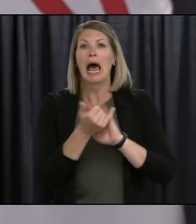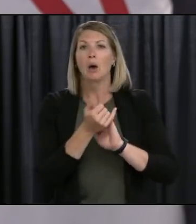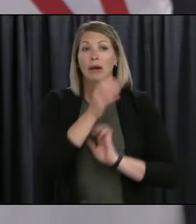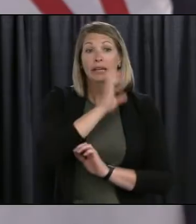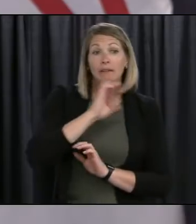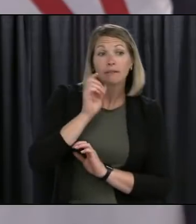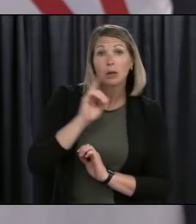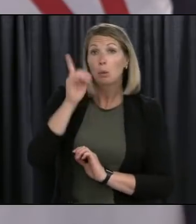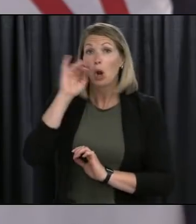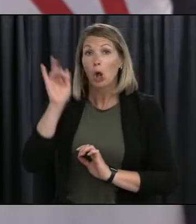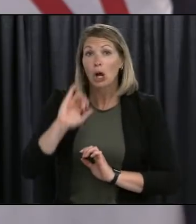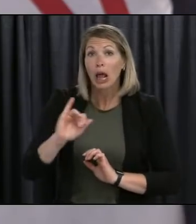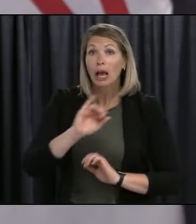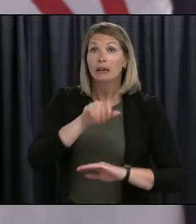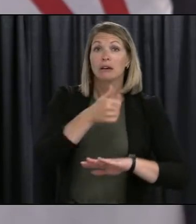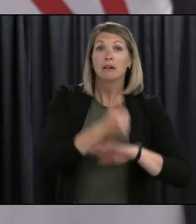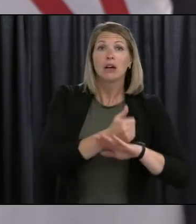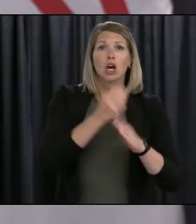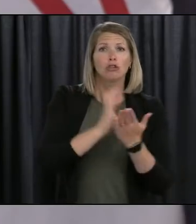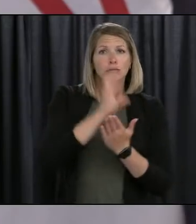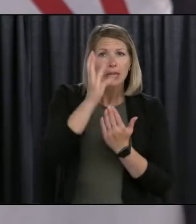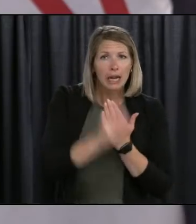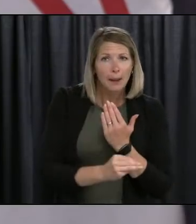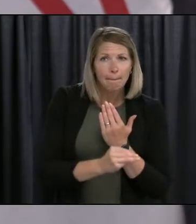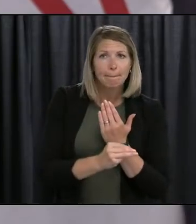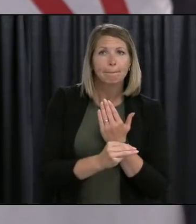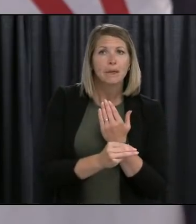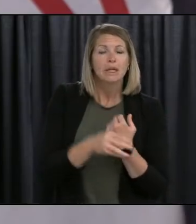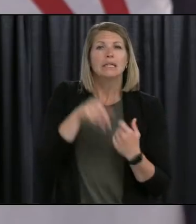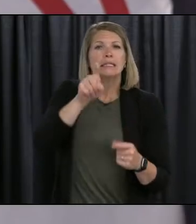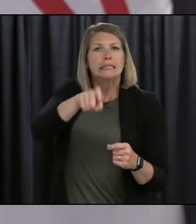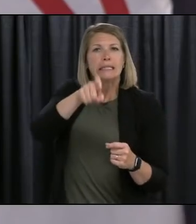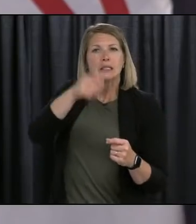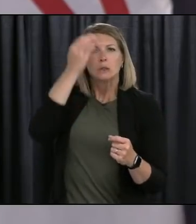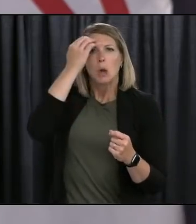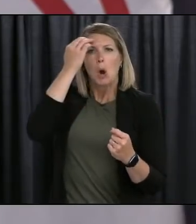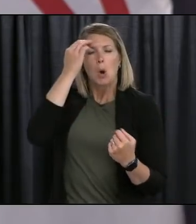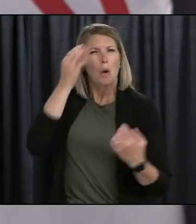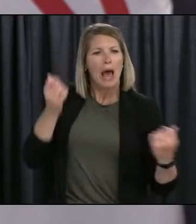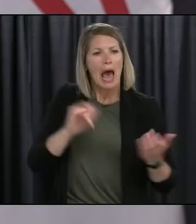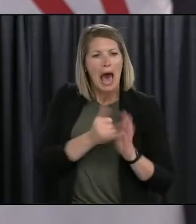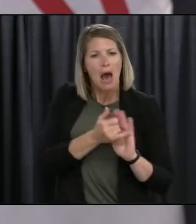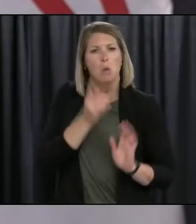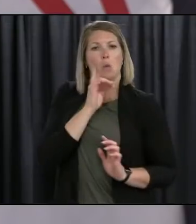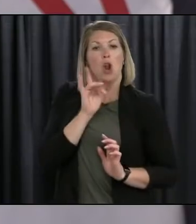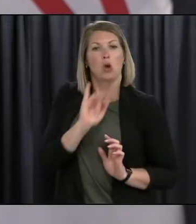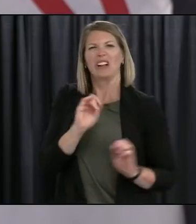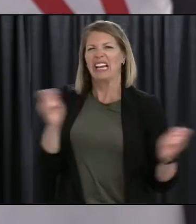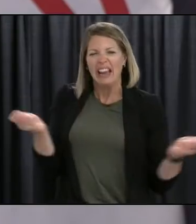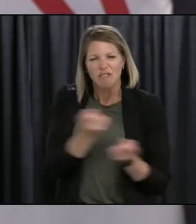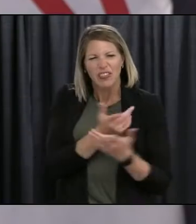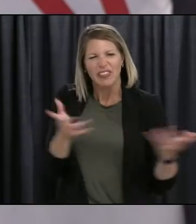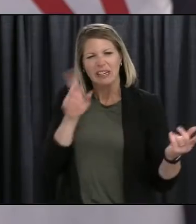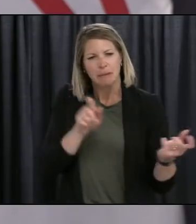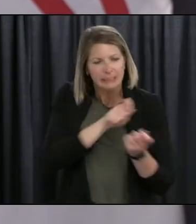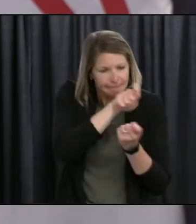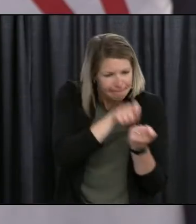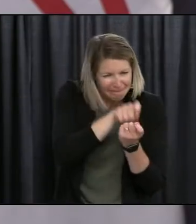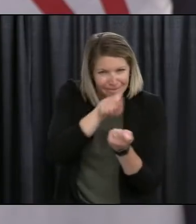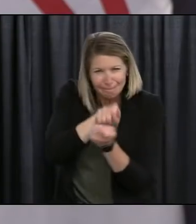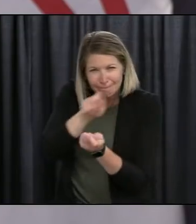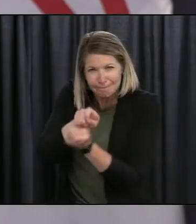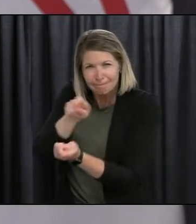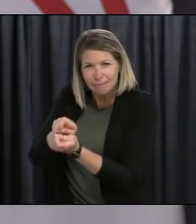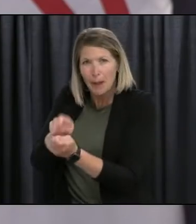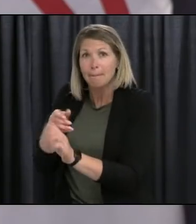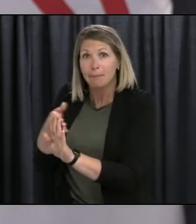curriculum outcomes, assessment and guidance for students with exceptionalities, amongst many other things. The plan is broken down into